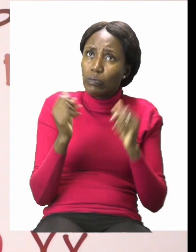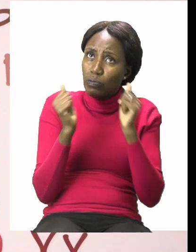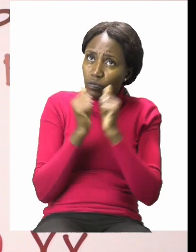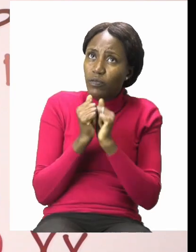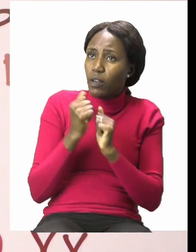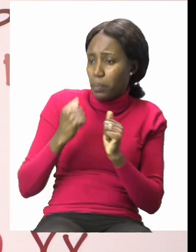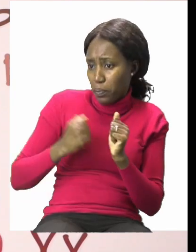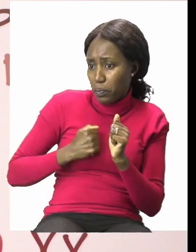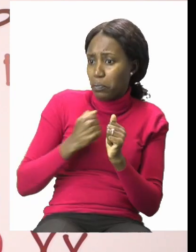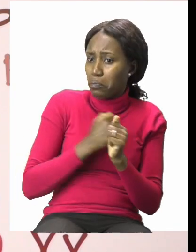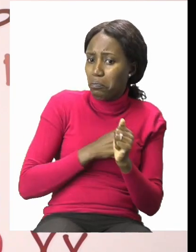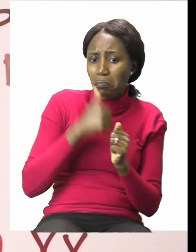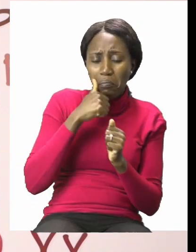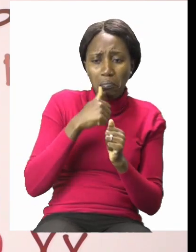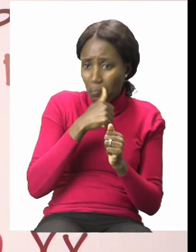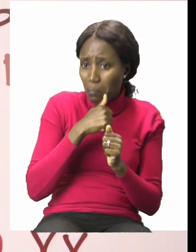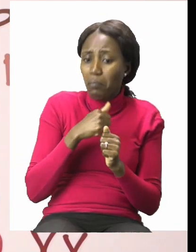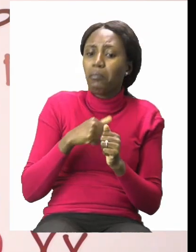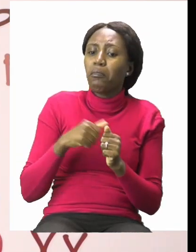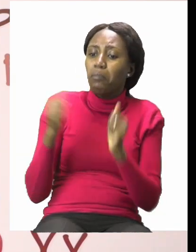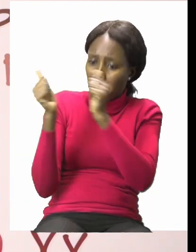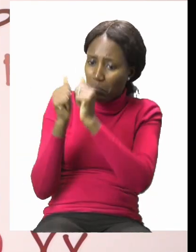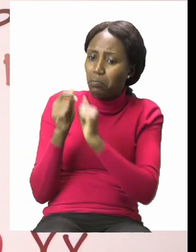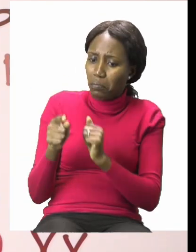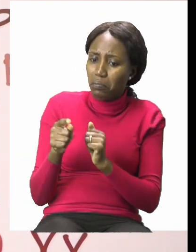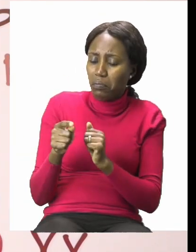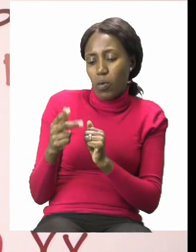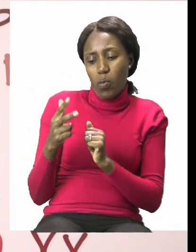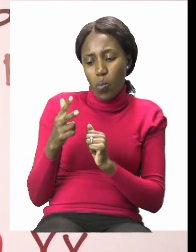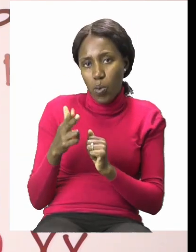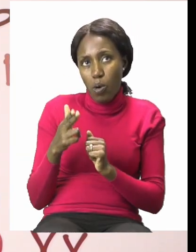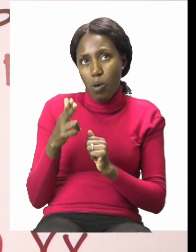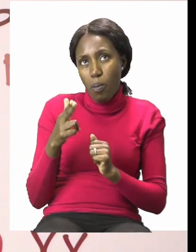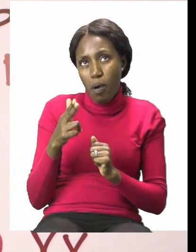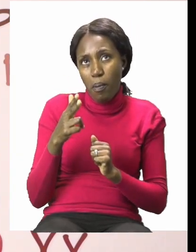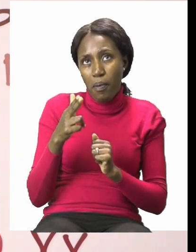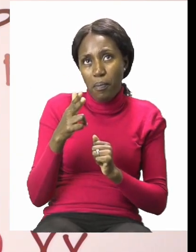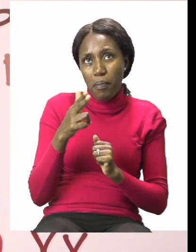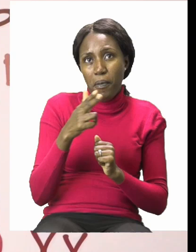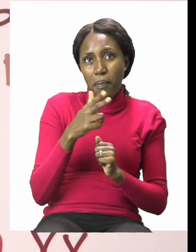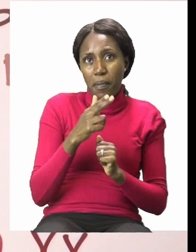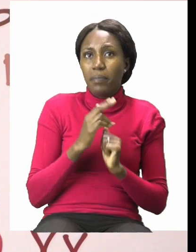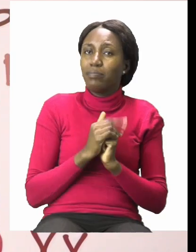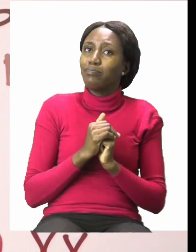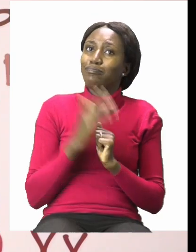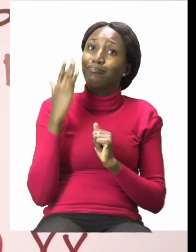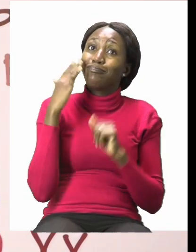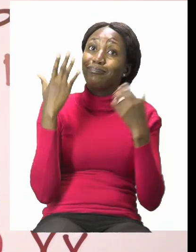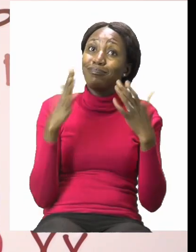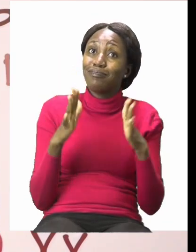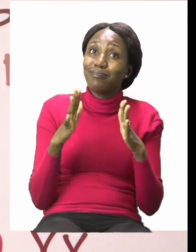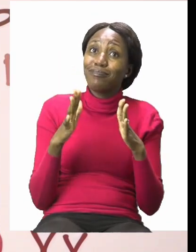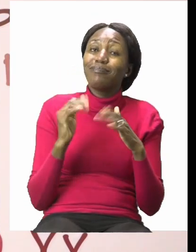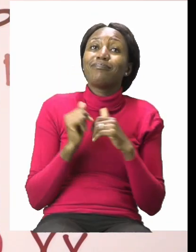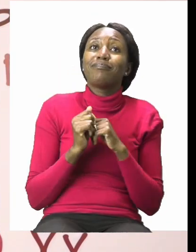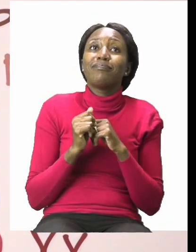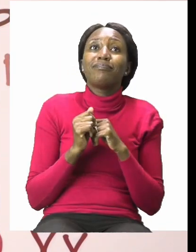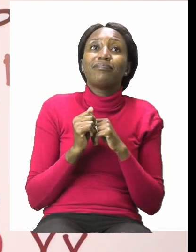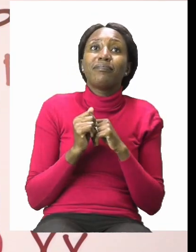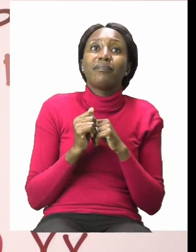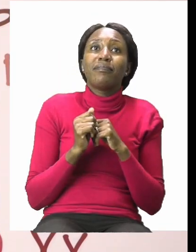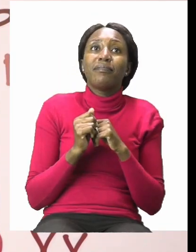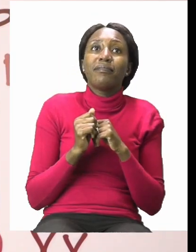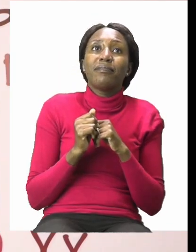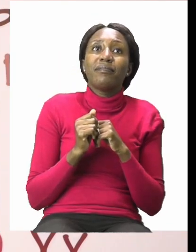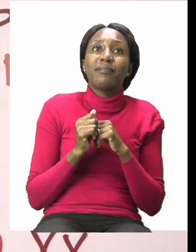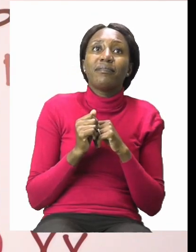you. Once you're done cutting out your house, it's going to look something like this. I